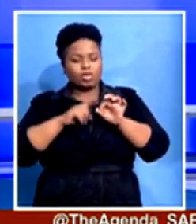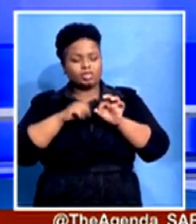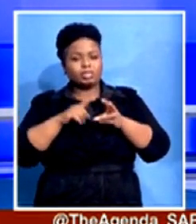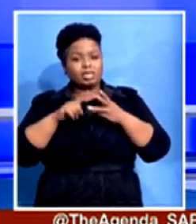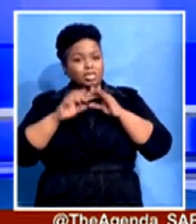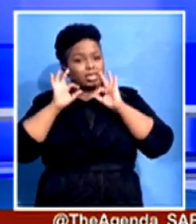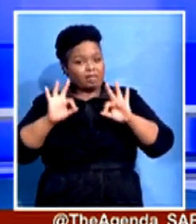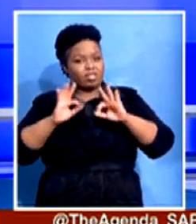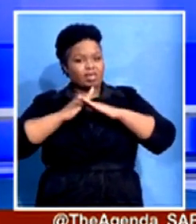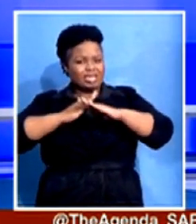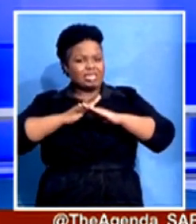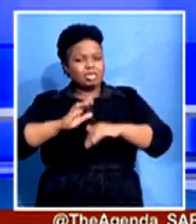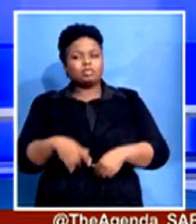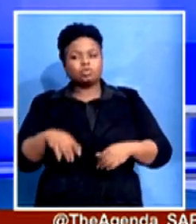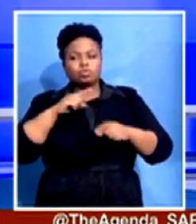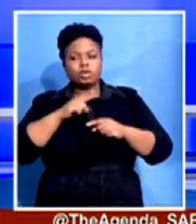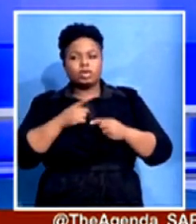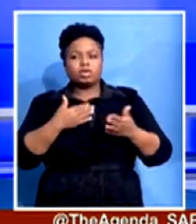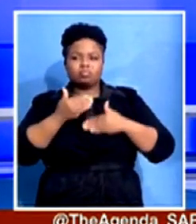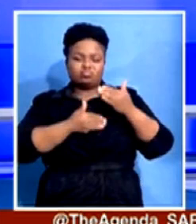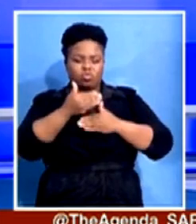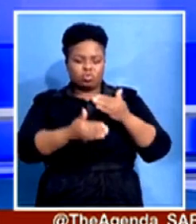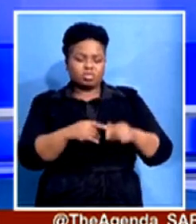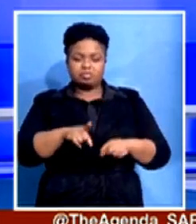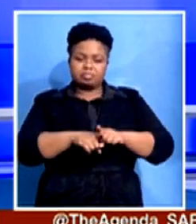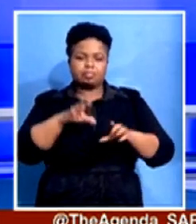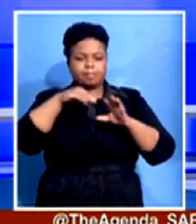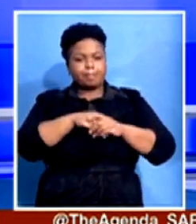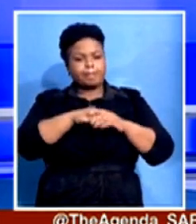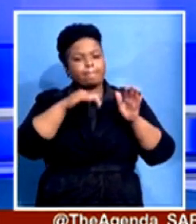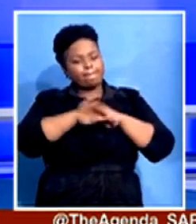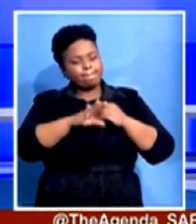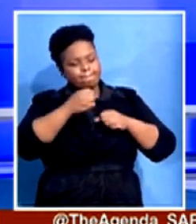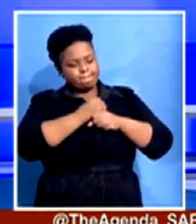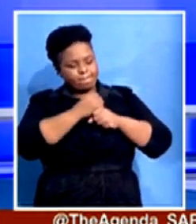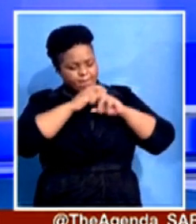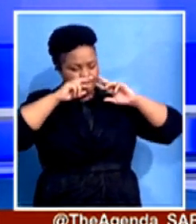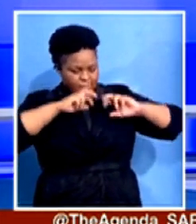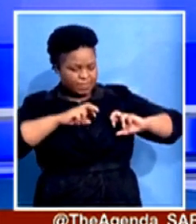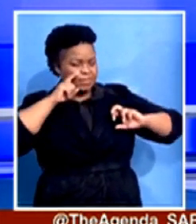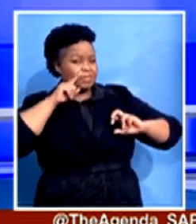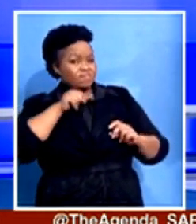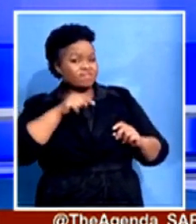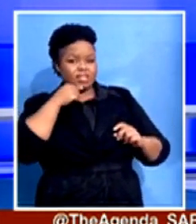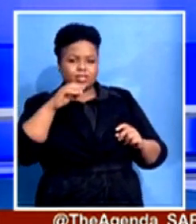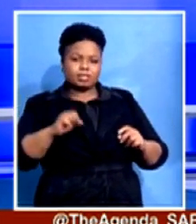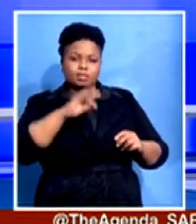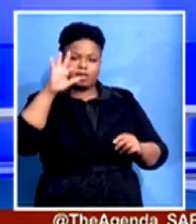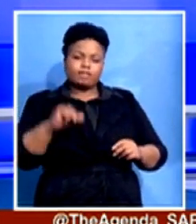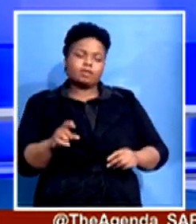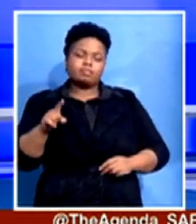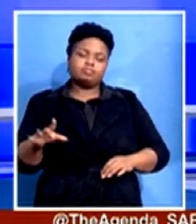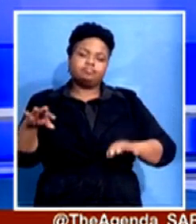development process, including clinical trials. They're of the view that South Africa should actively play a role in the vaccine